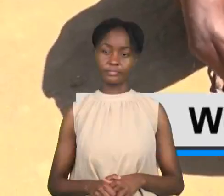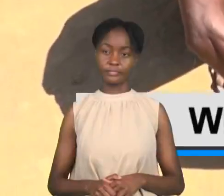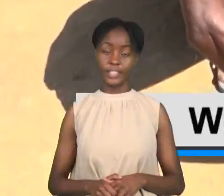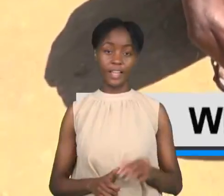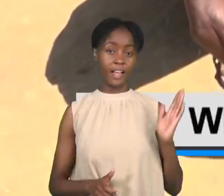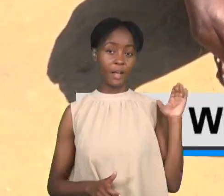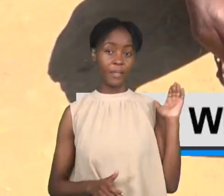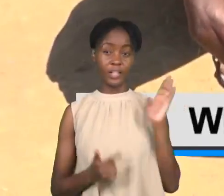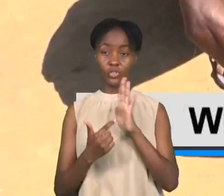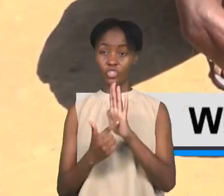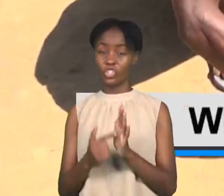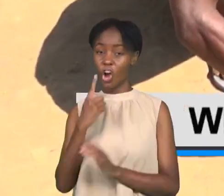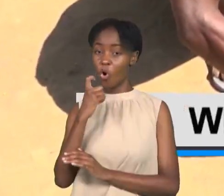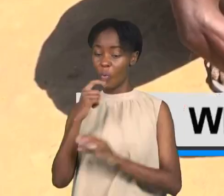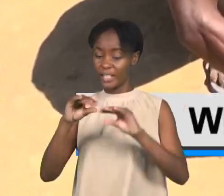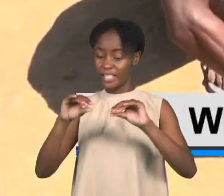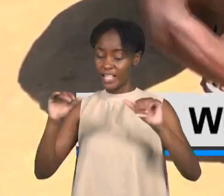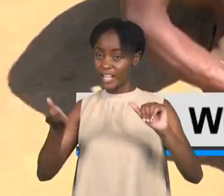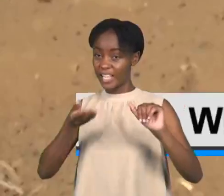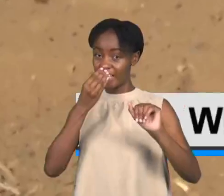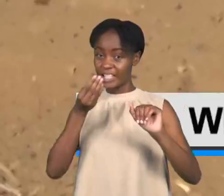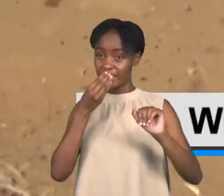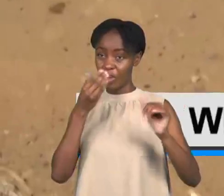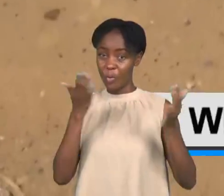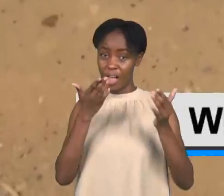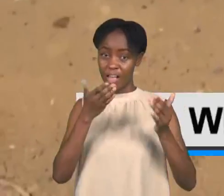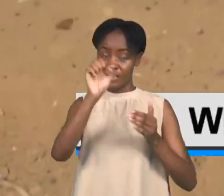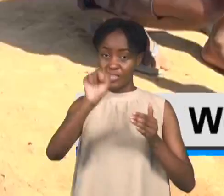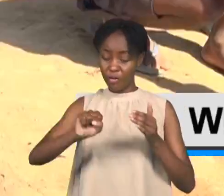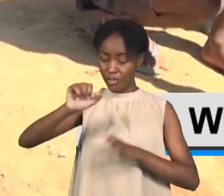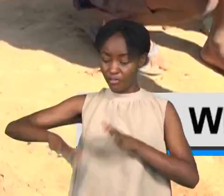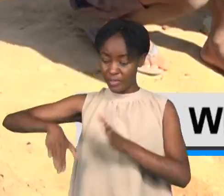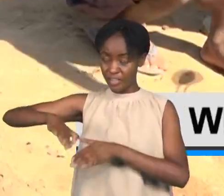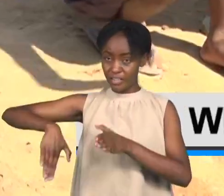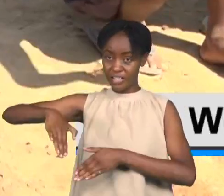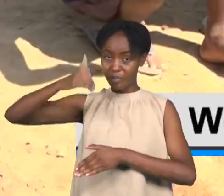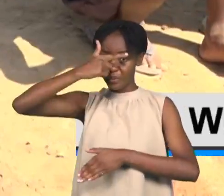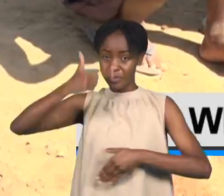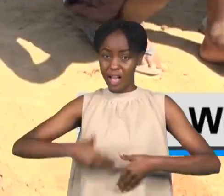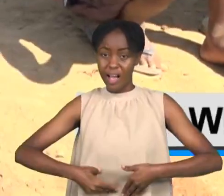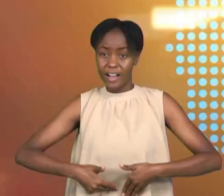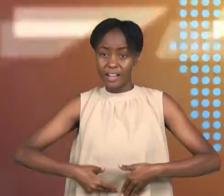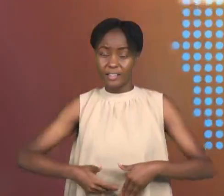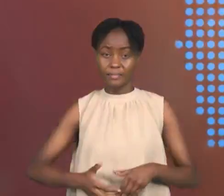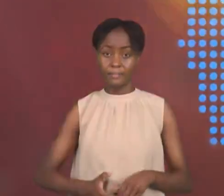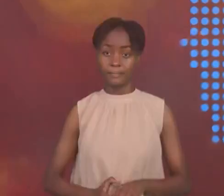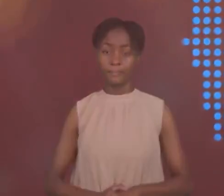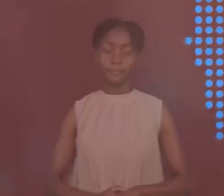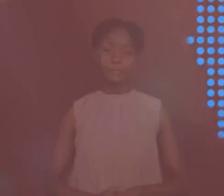We tell you how white clay is being eaten in the south of Madagascar to fight hunger.